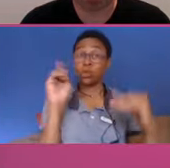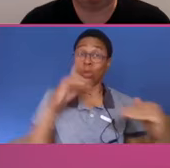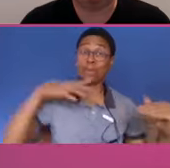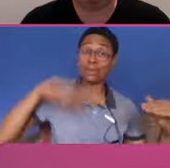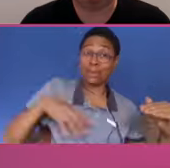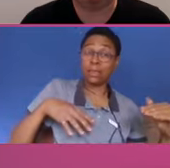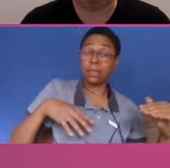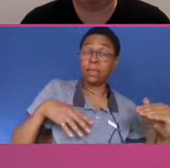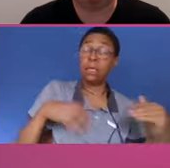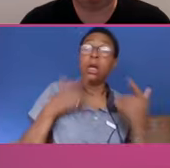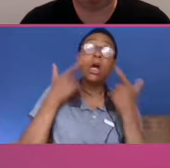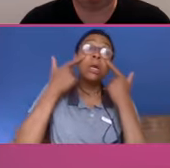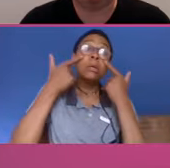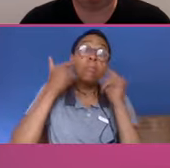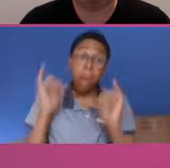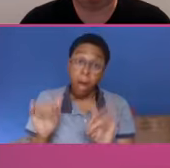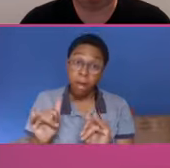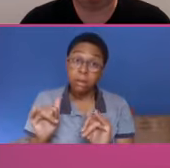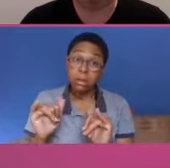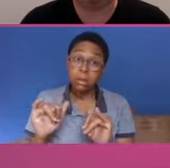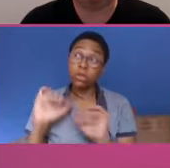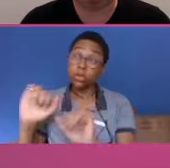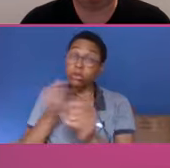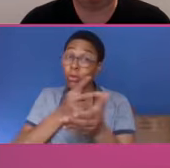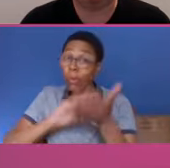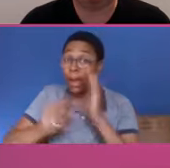see how well they work in practice.